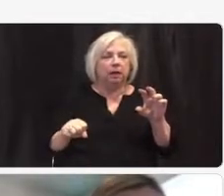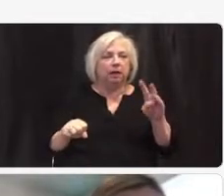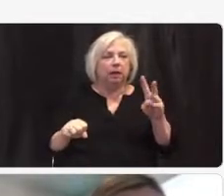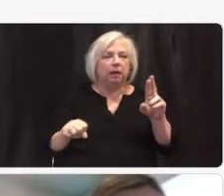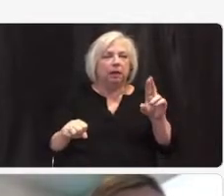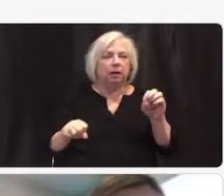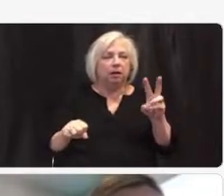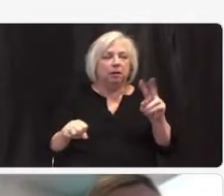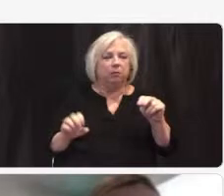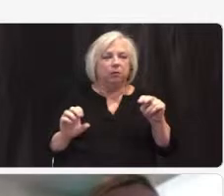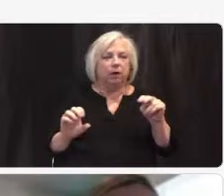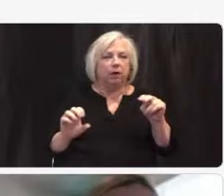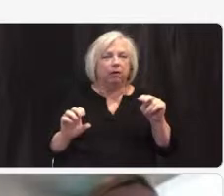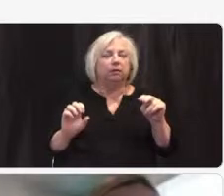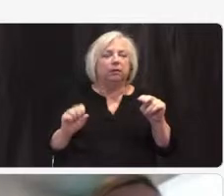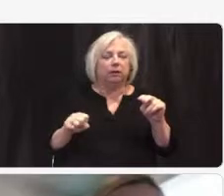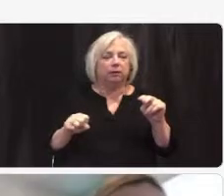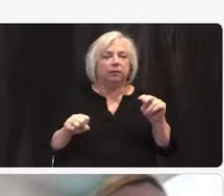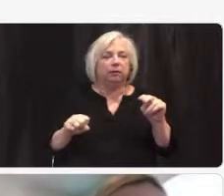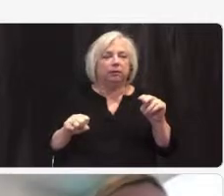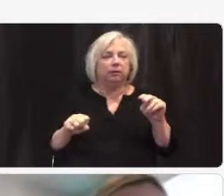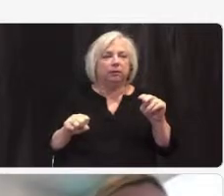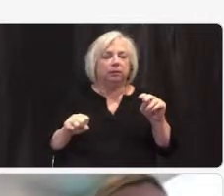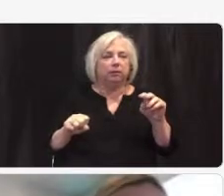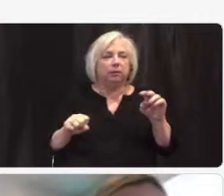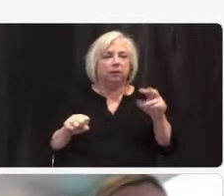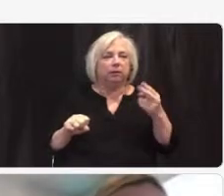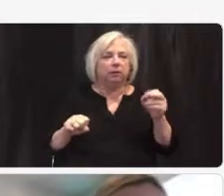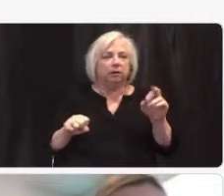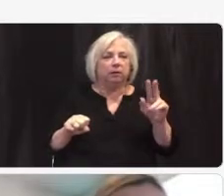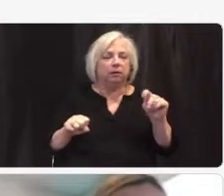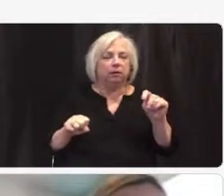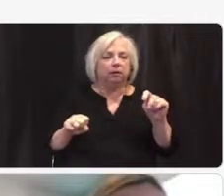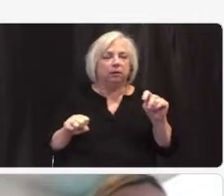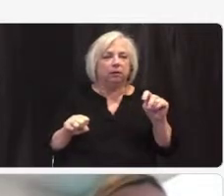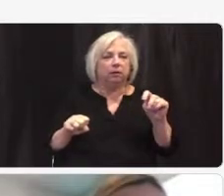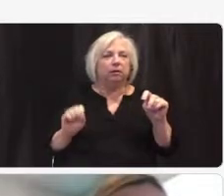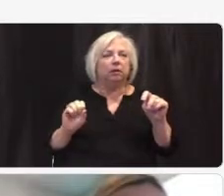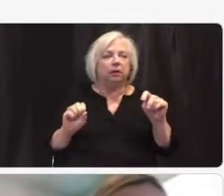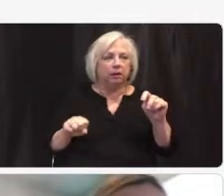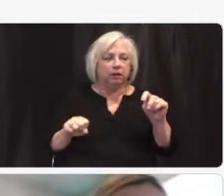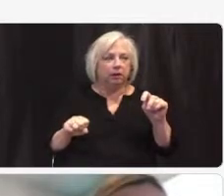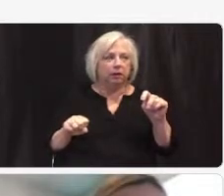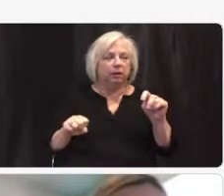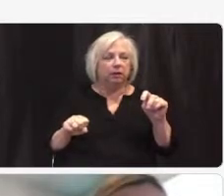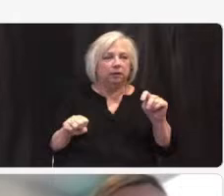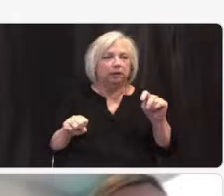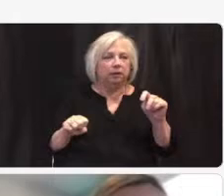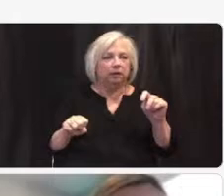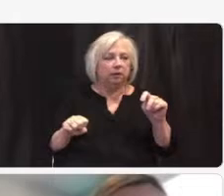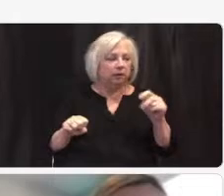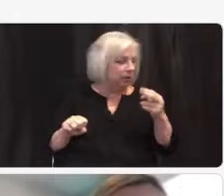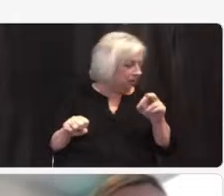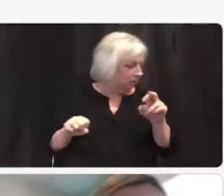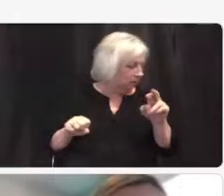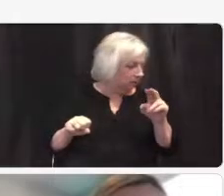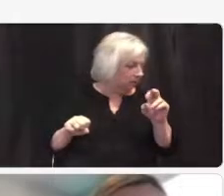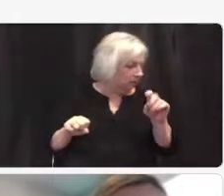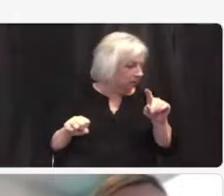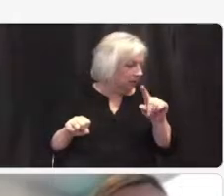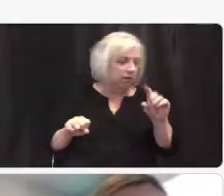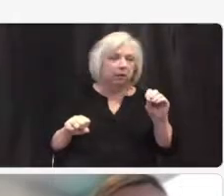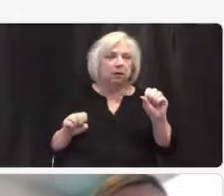Brown. Yes. Hart. Yes. Hodges.